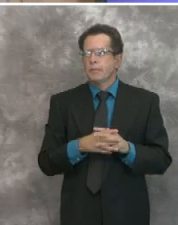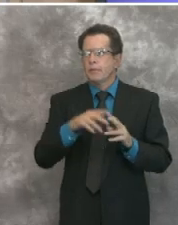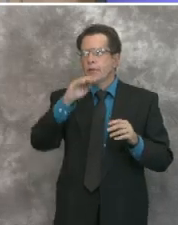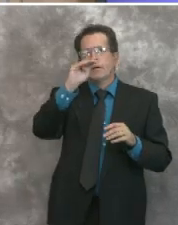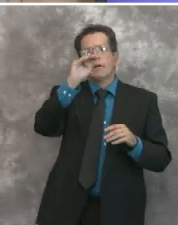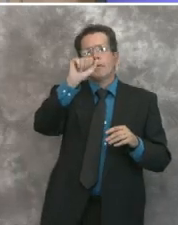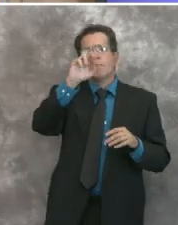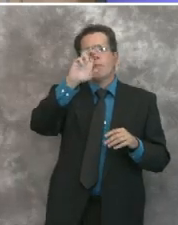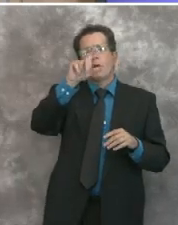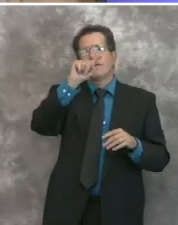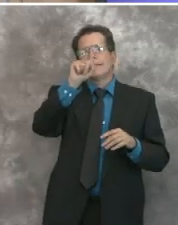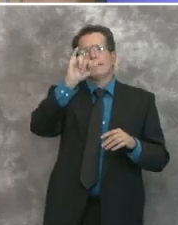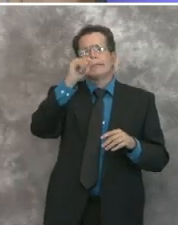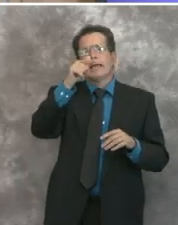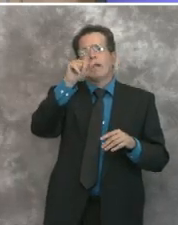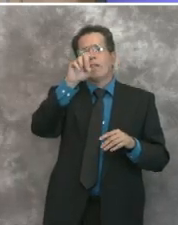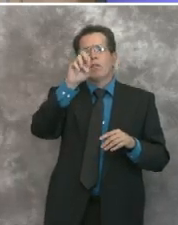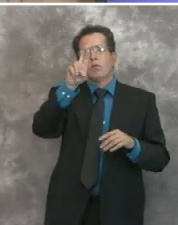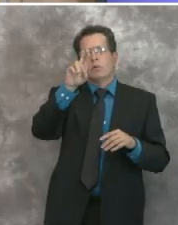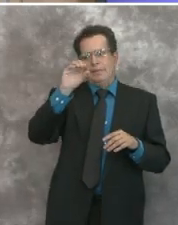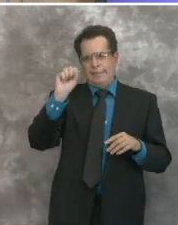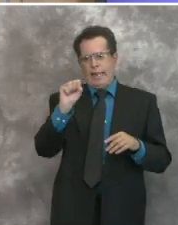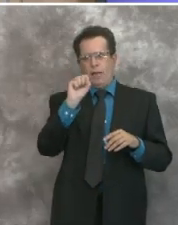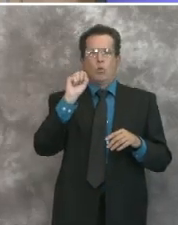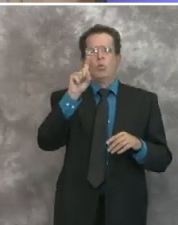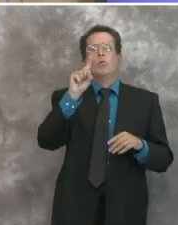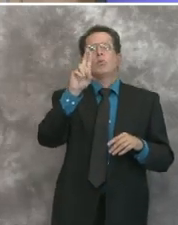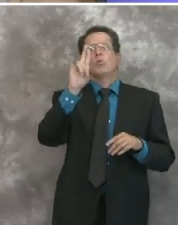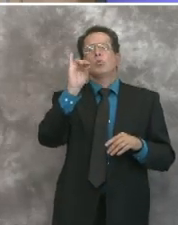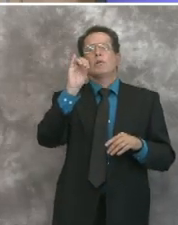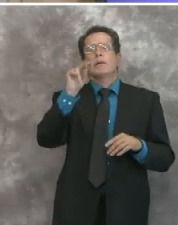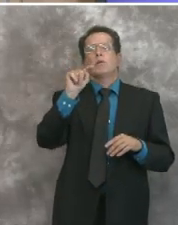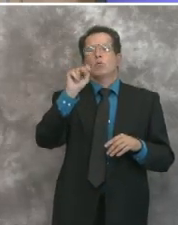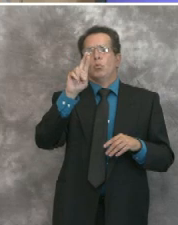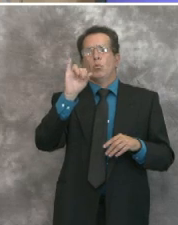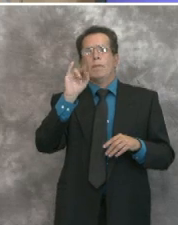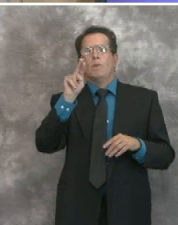Mark Ziegler with the San Diego Union Tribune. Please state your question.